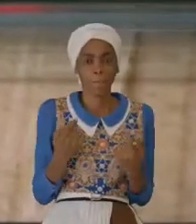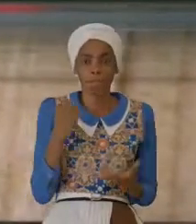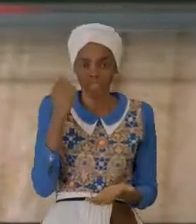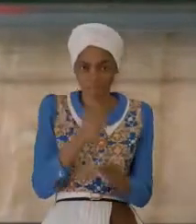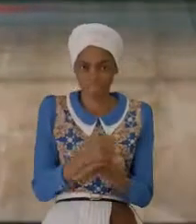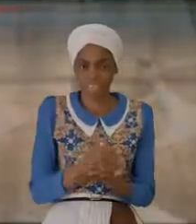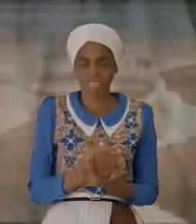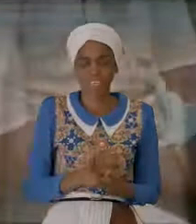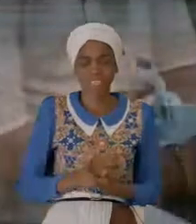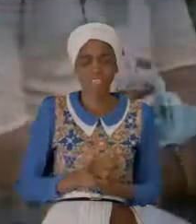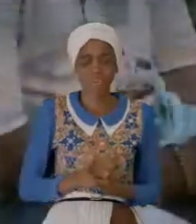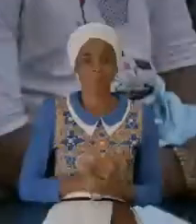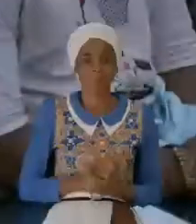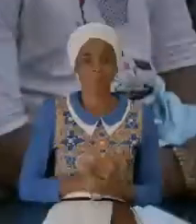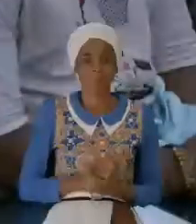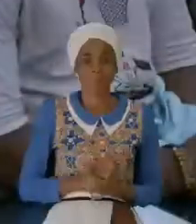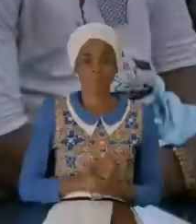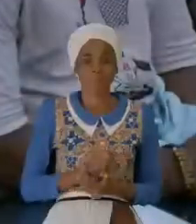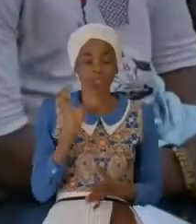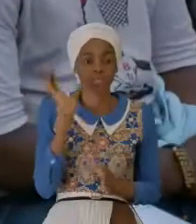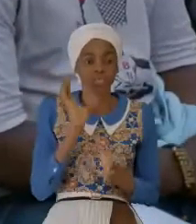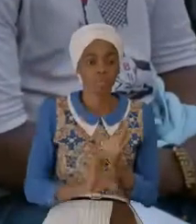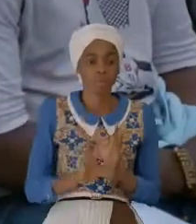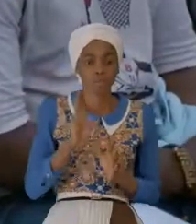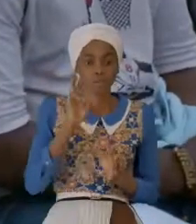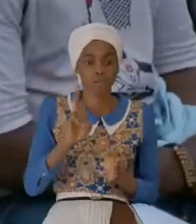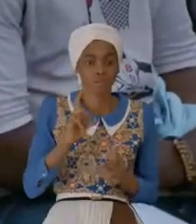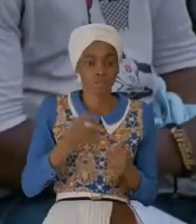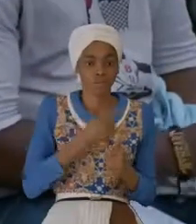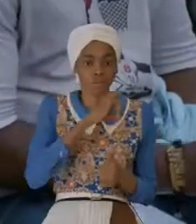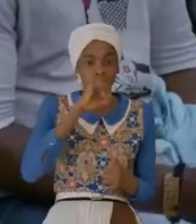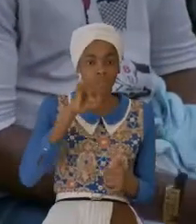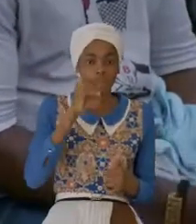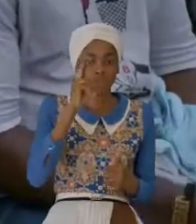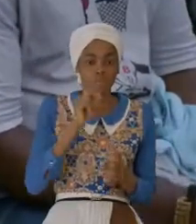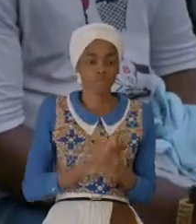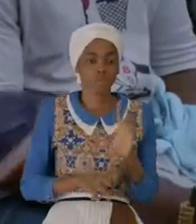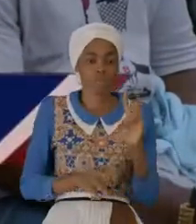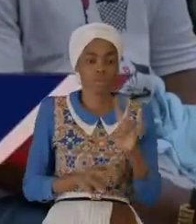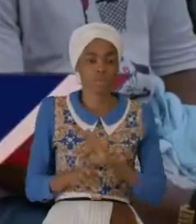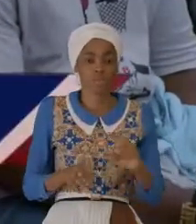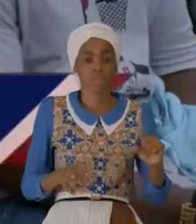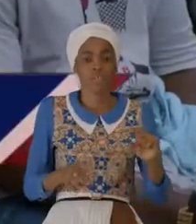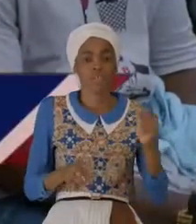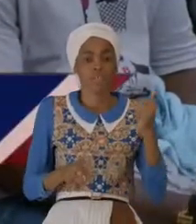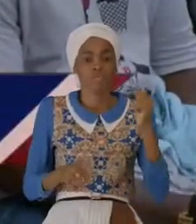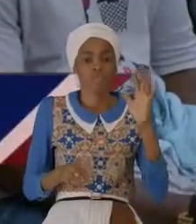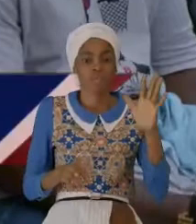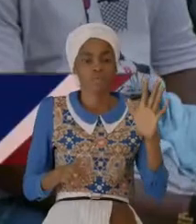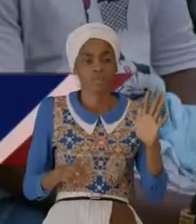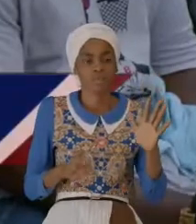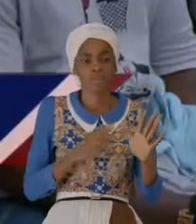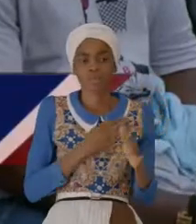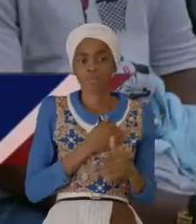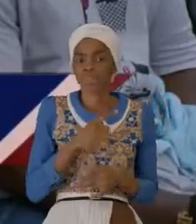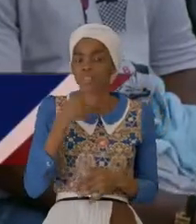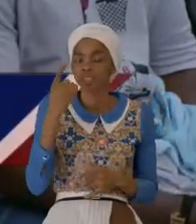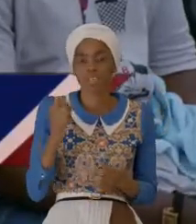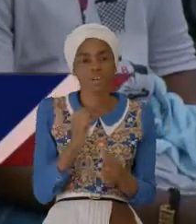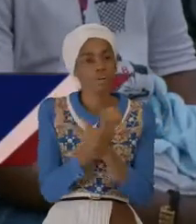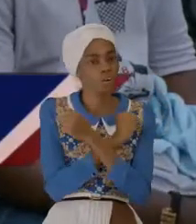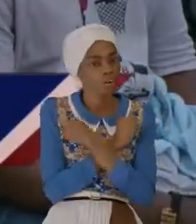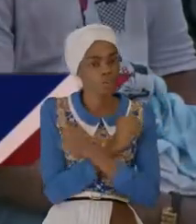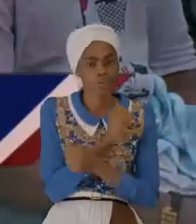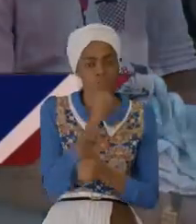amen chapter 2 of force John I'm reading from verse 15. it says love not